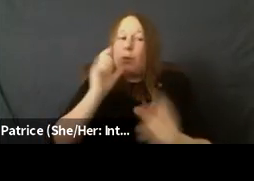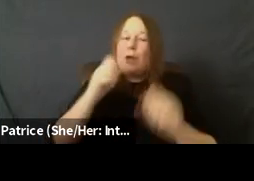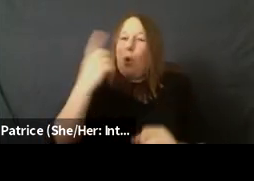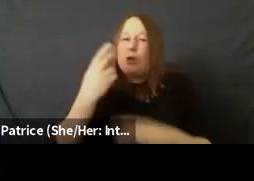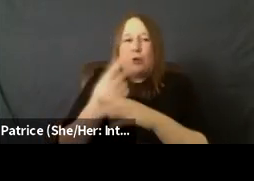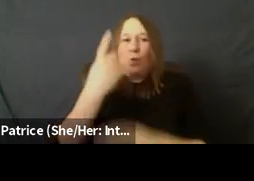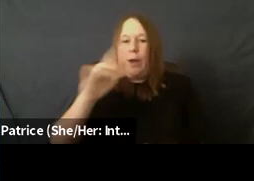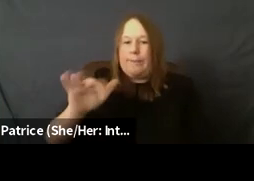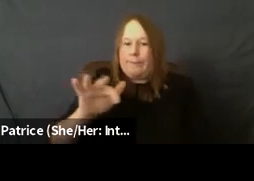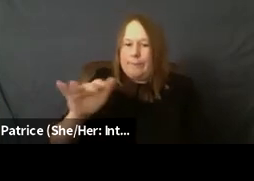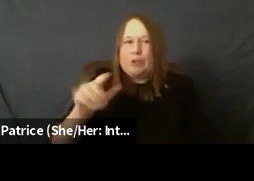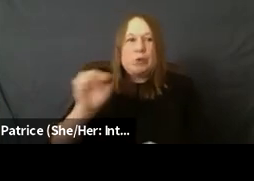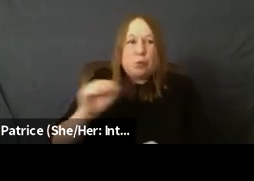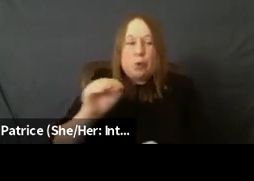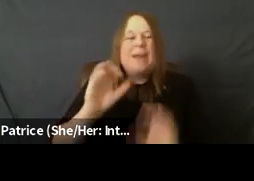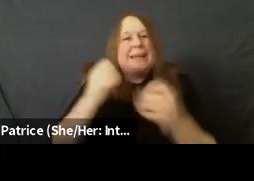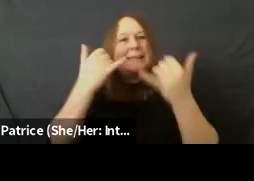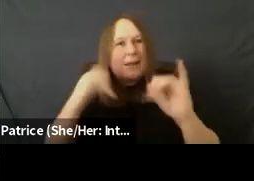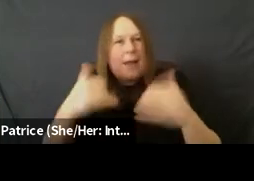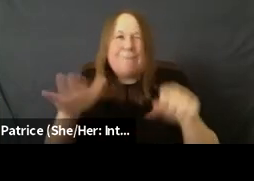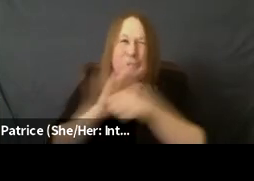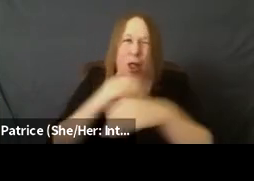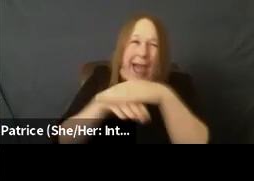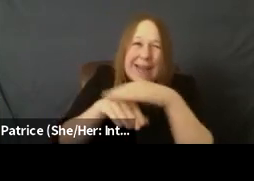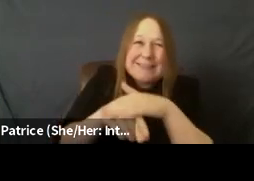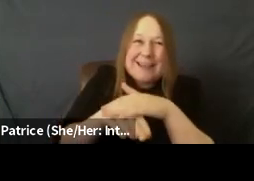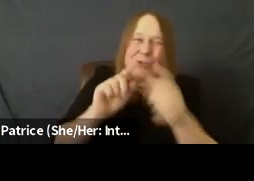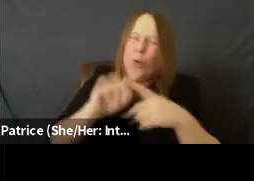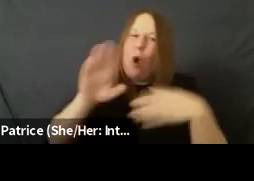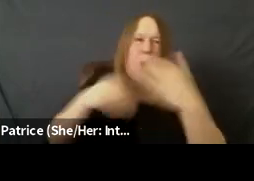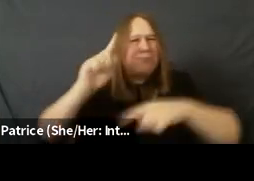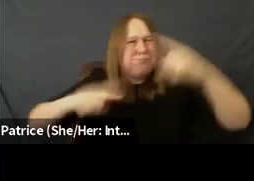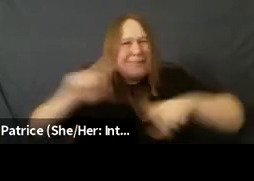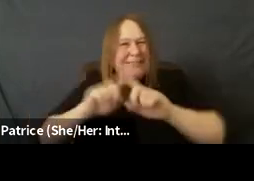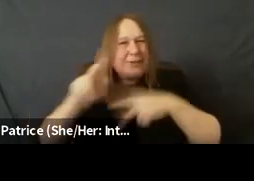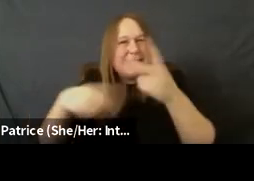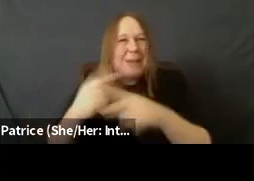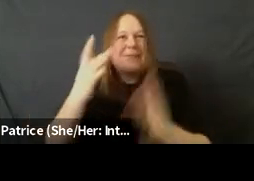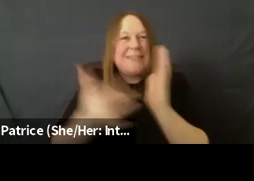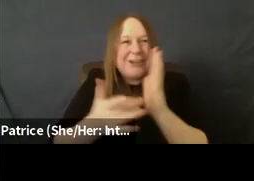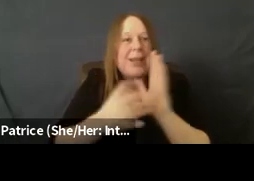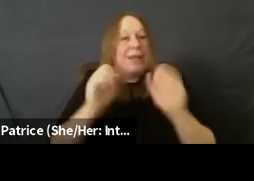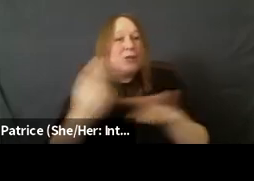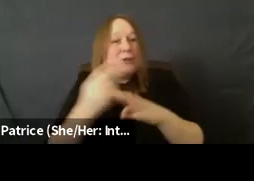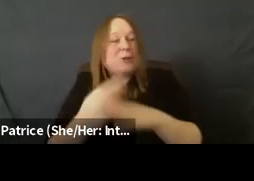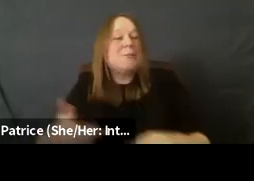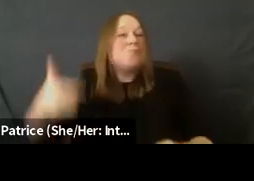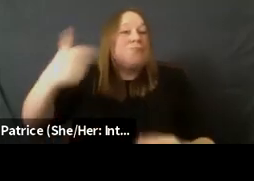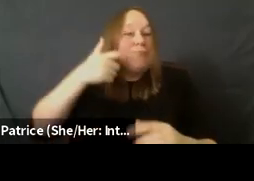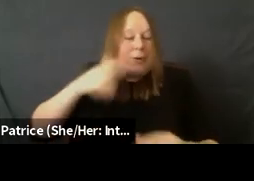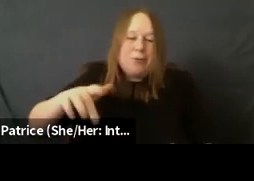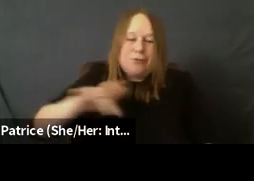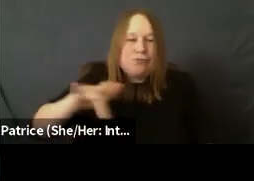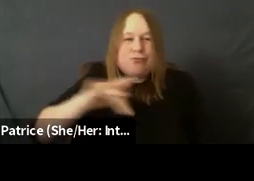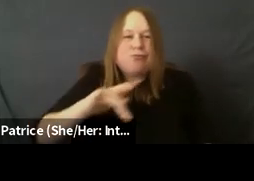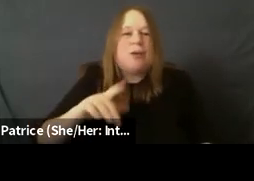move one finger, can still have full access to all types of technology. You can use a head mouse, so you can control your